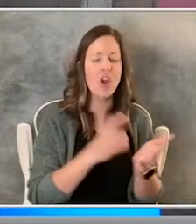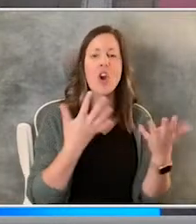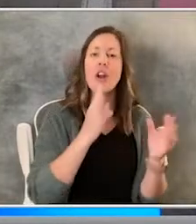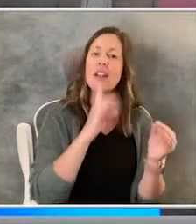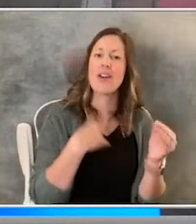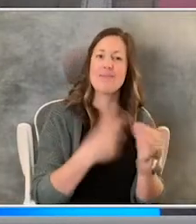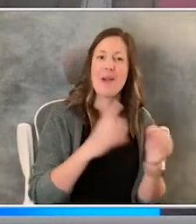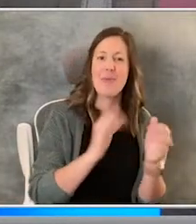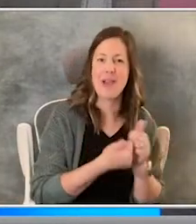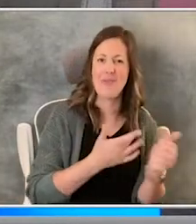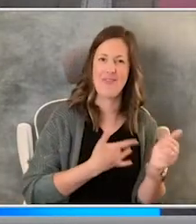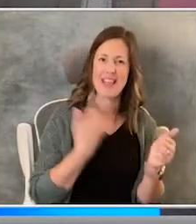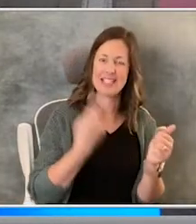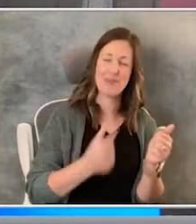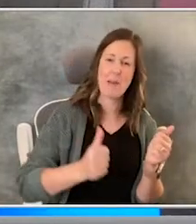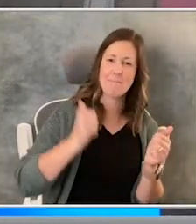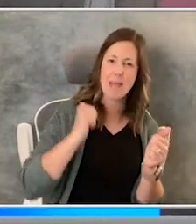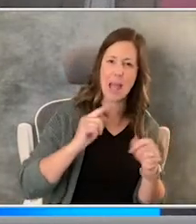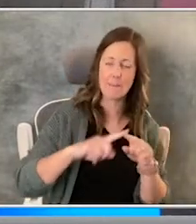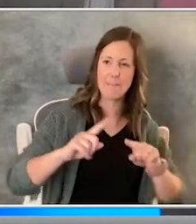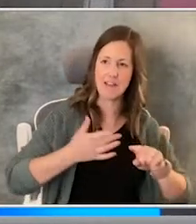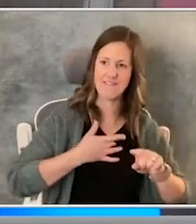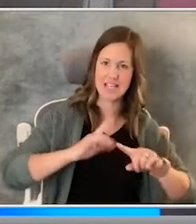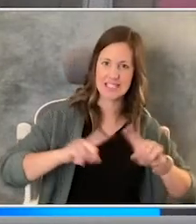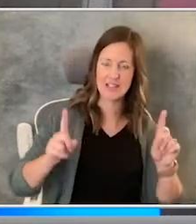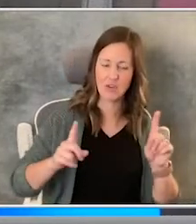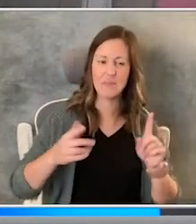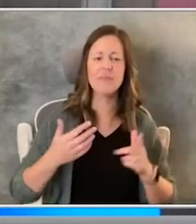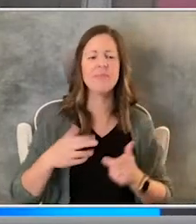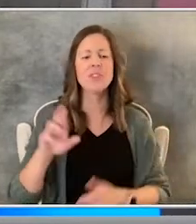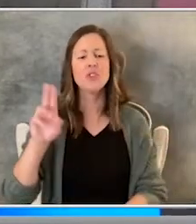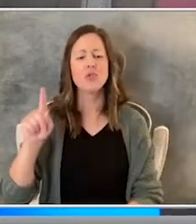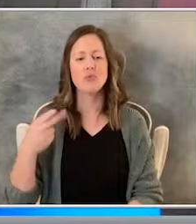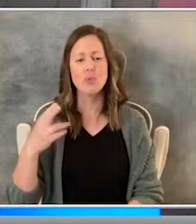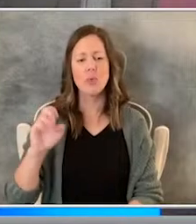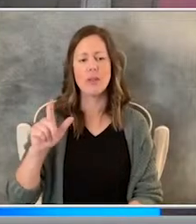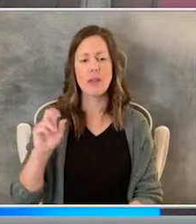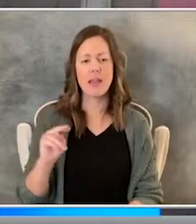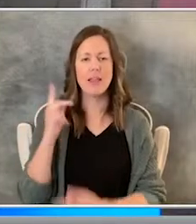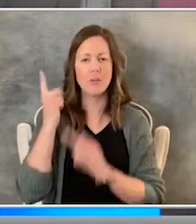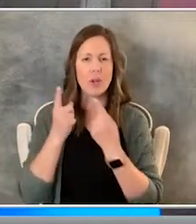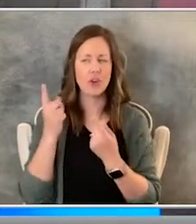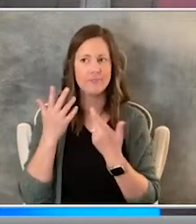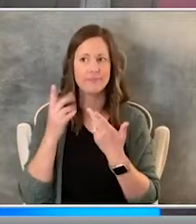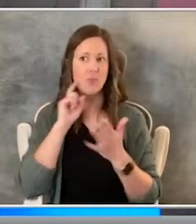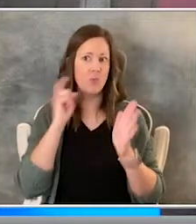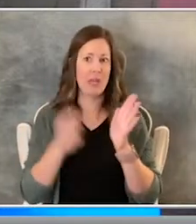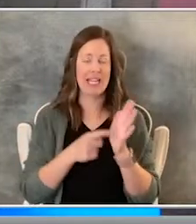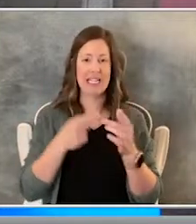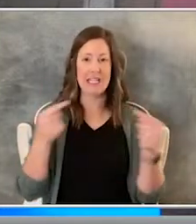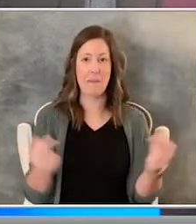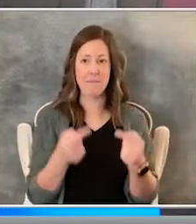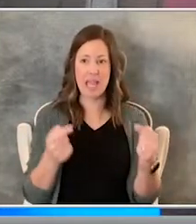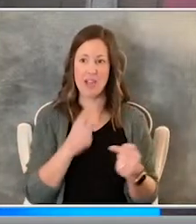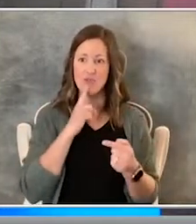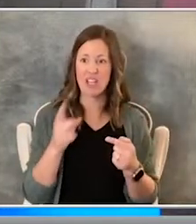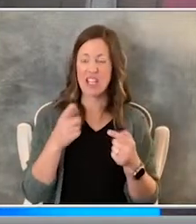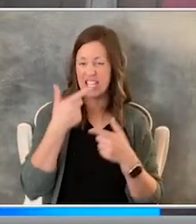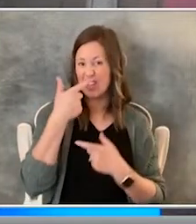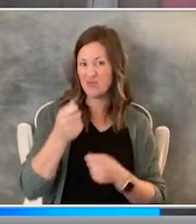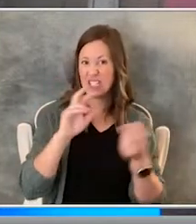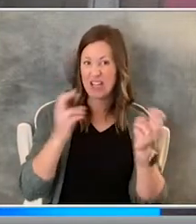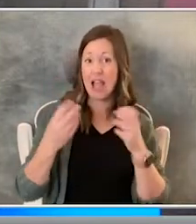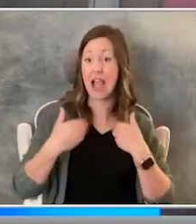it can be jaw, neck, arms, either arm. In women, it tends to be a little